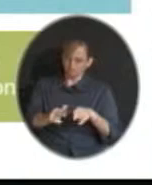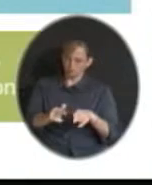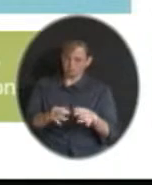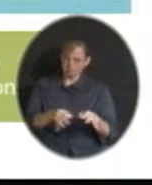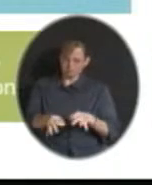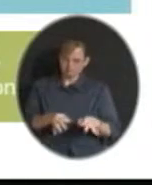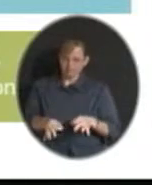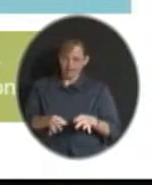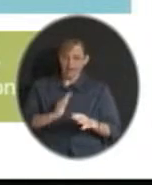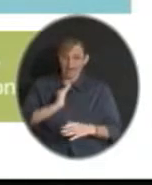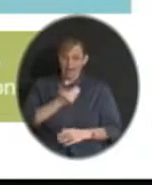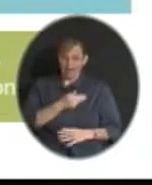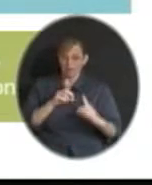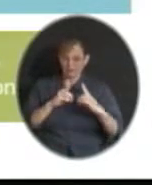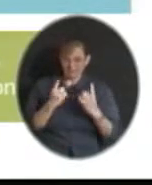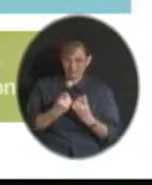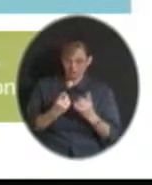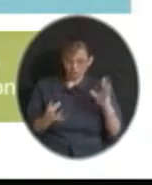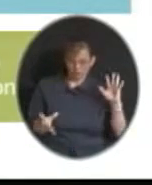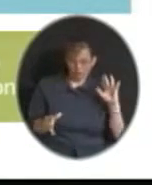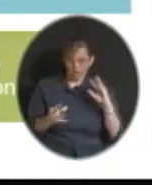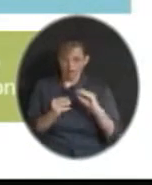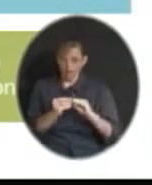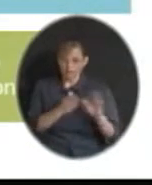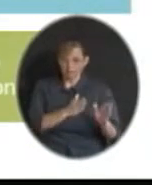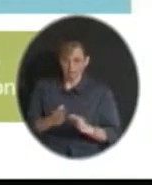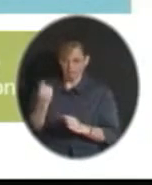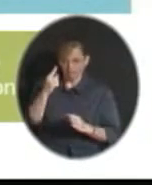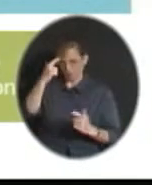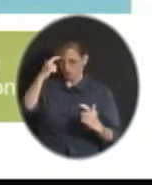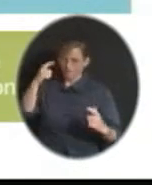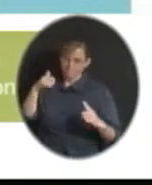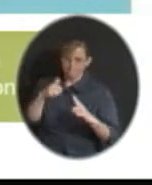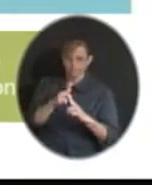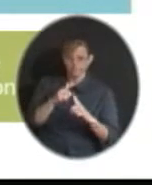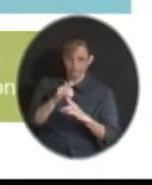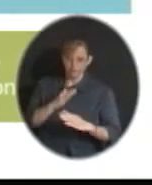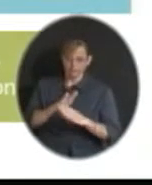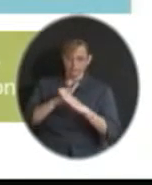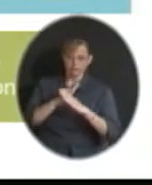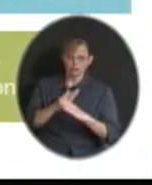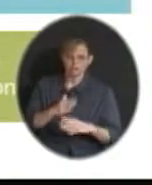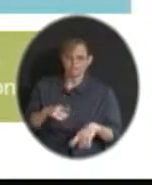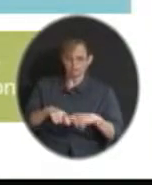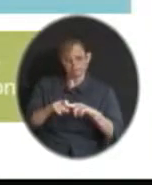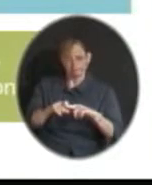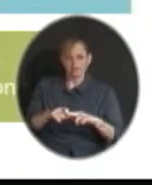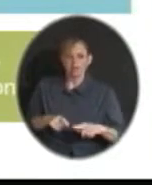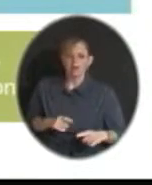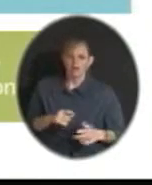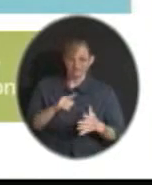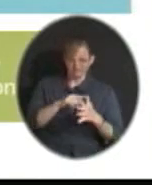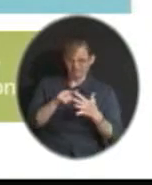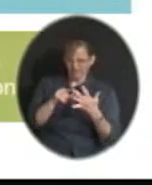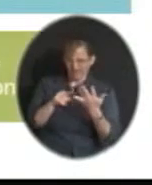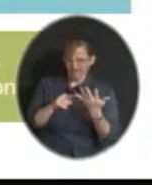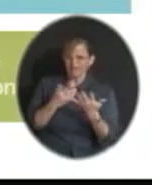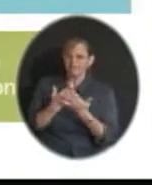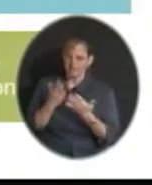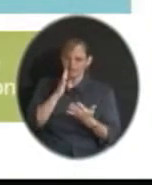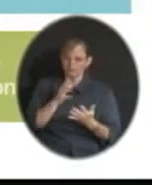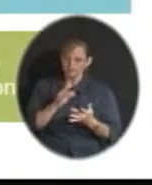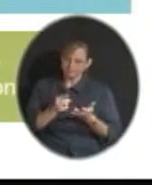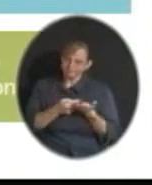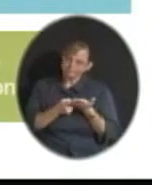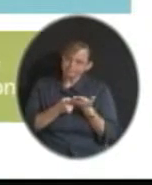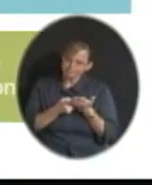as a district in terms of our comprehensive plan for bullying prevention. Okay, and there's 5 components I want to talk briefly about and talk to you about things we've